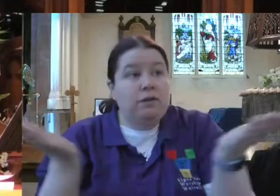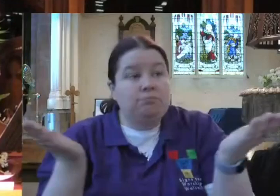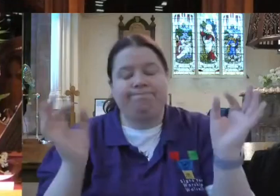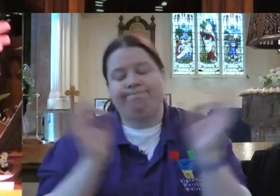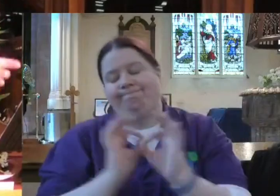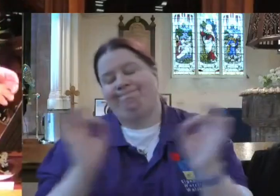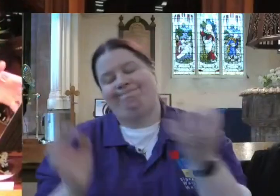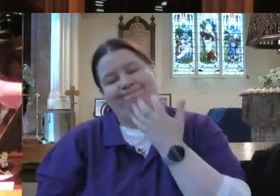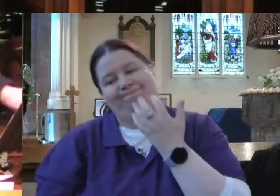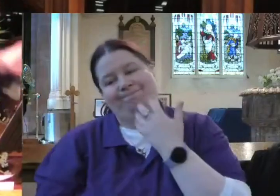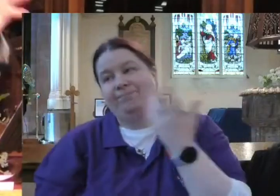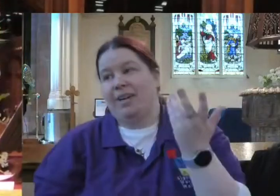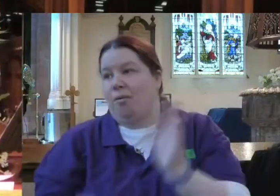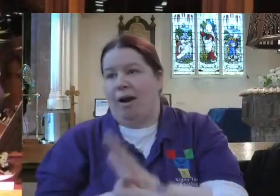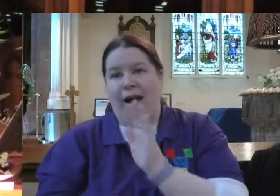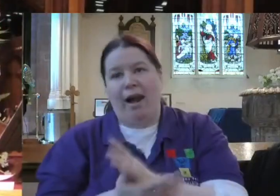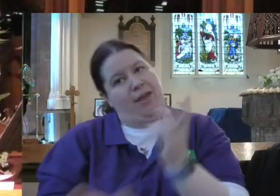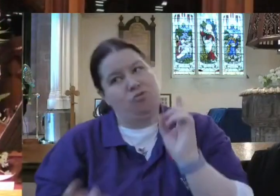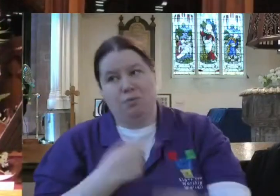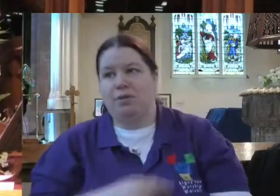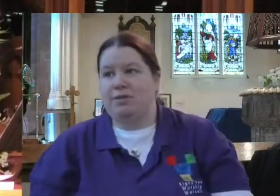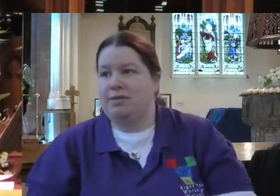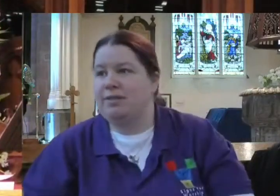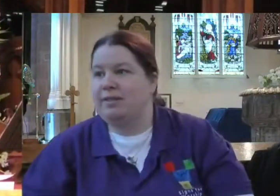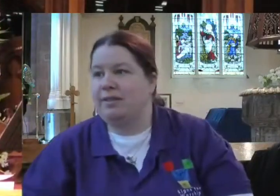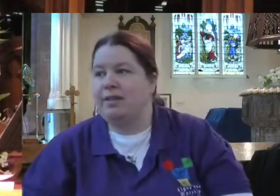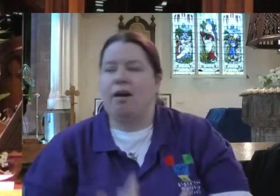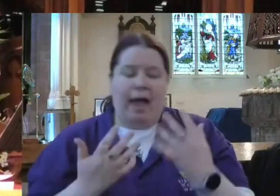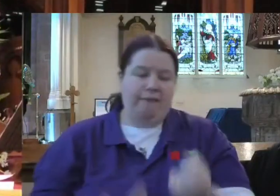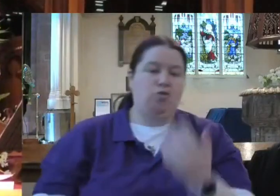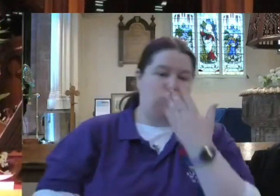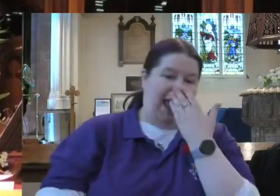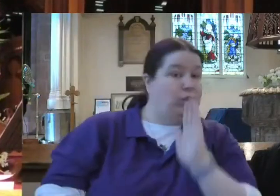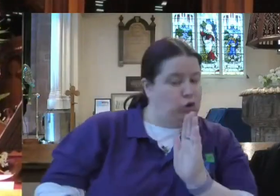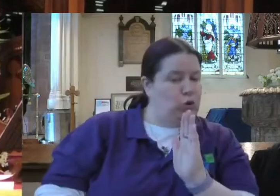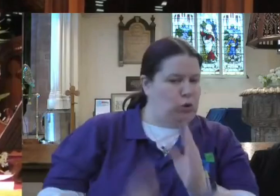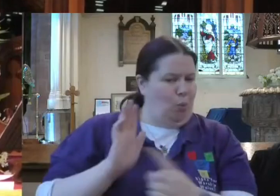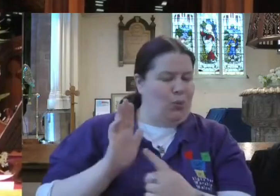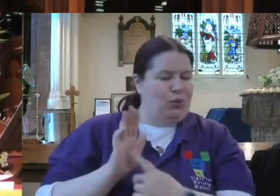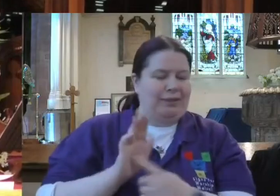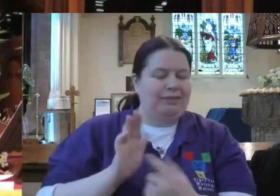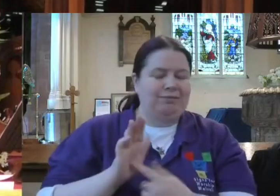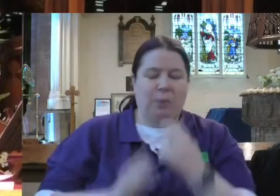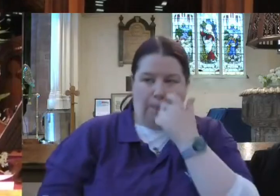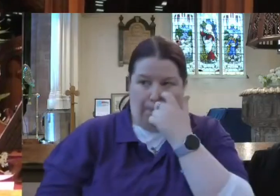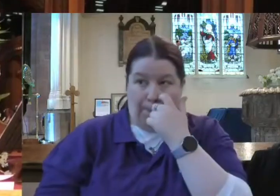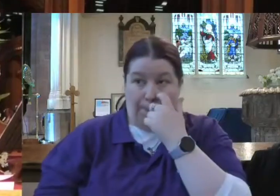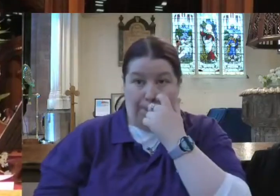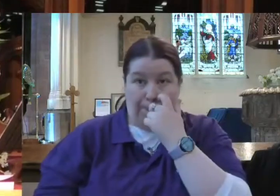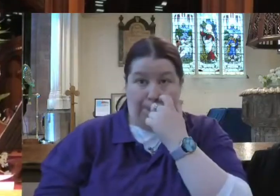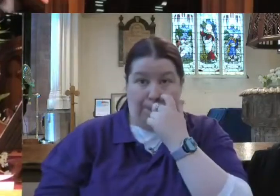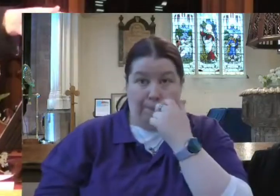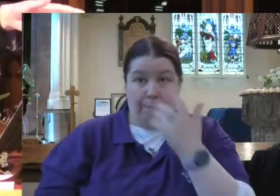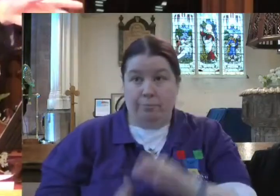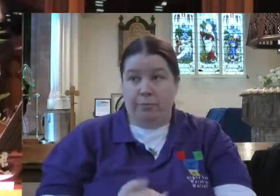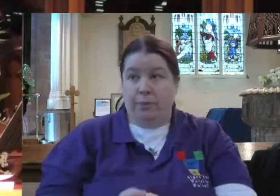Okay. Actually, I'm glad that's a response, because when it comes to giving, having the right attitude is everything. You can pay the money into the